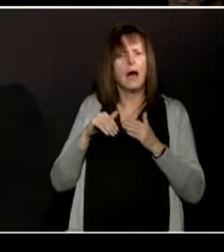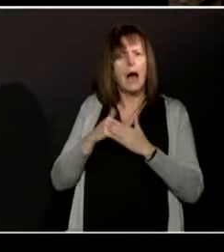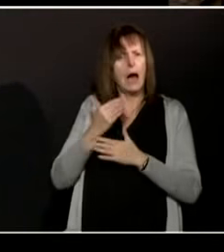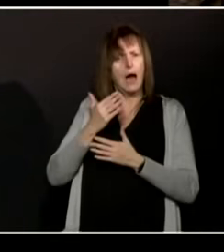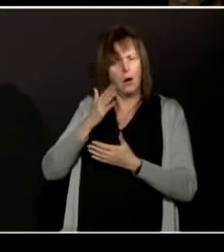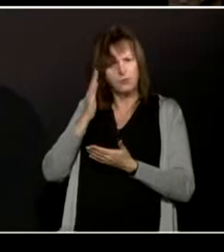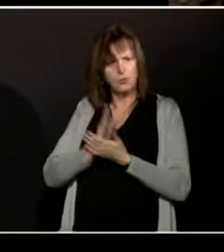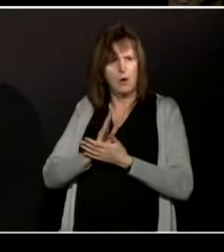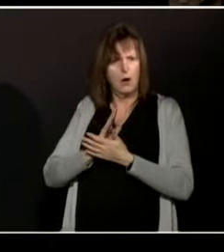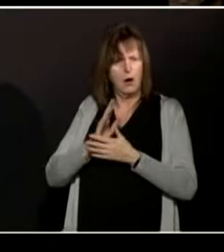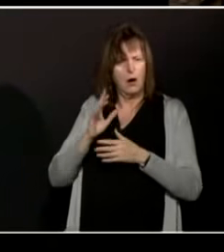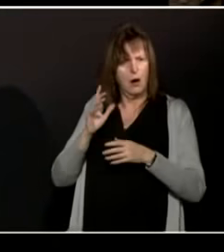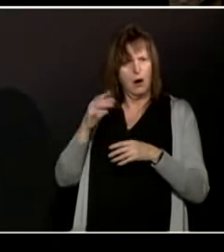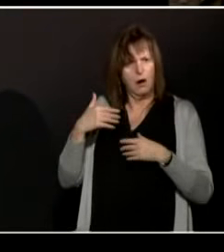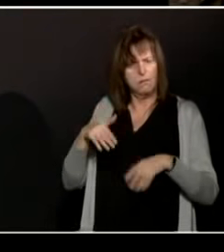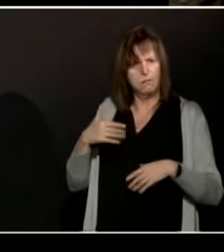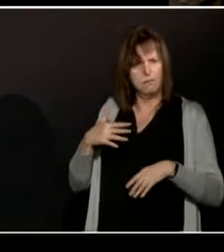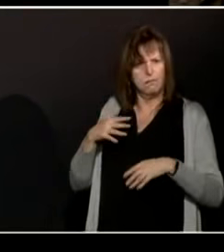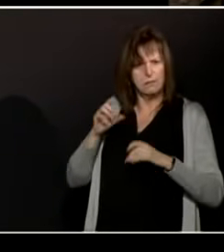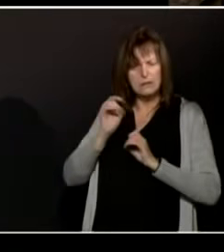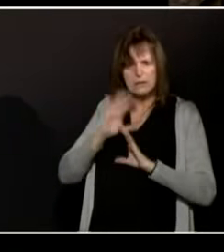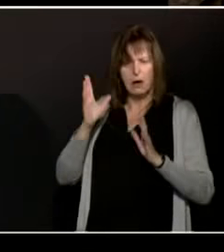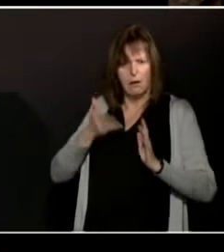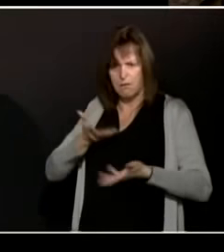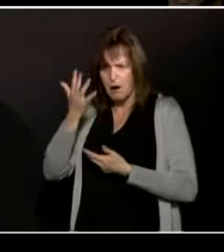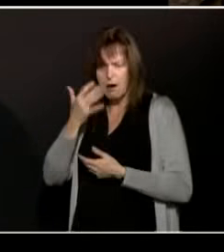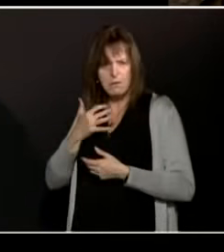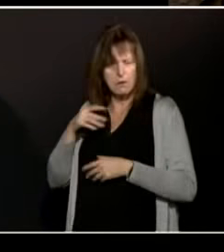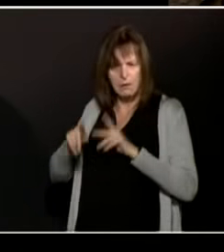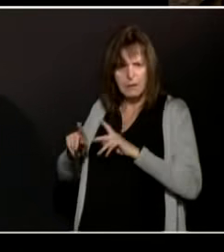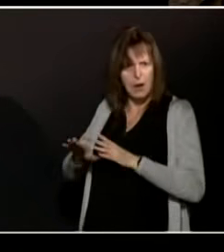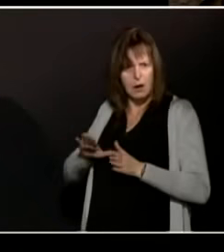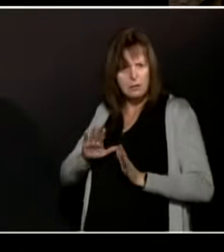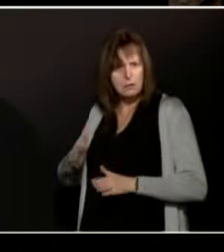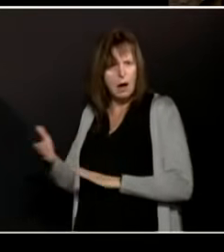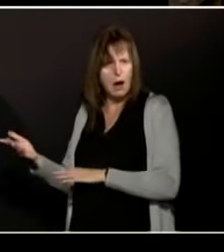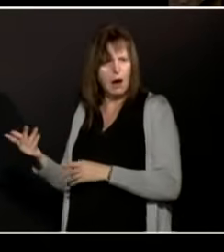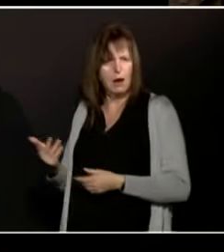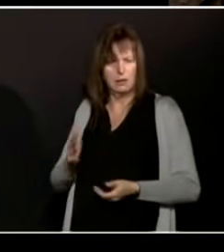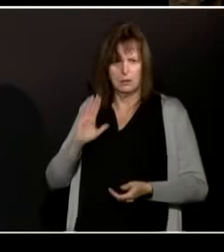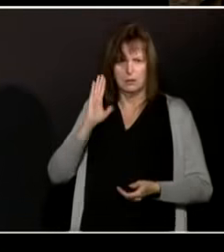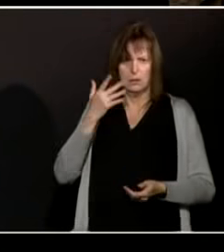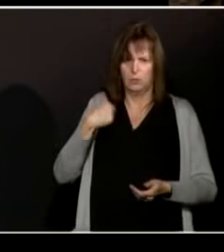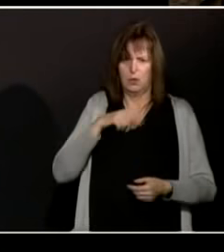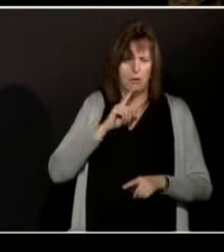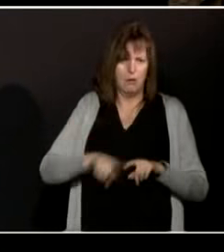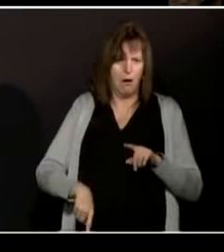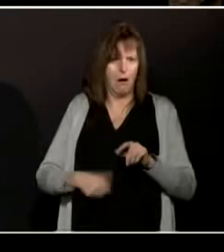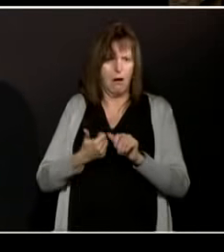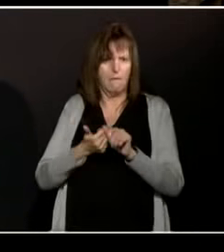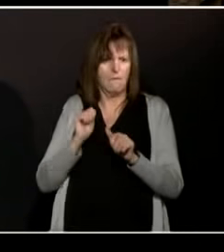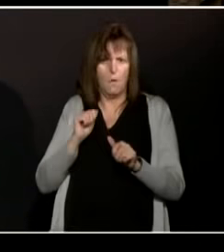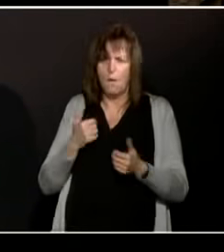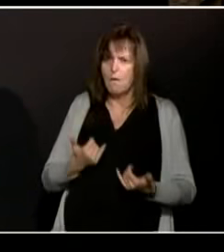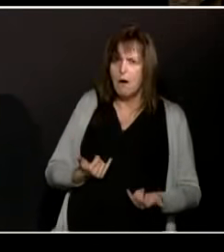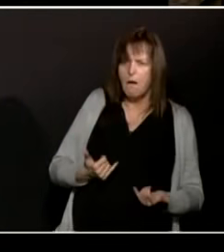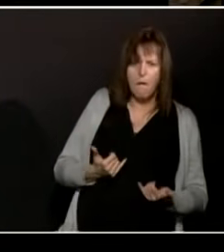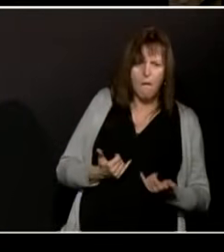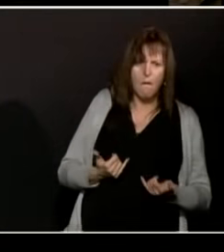care. It looks like that is an inevitability now. Is that not a failure? Did you not fail to protect the province from this?